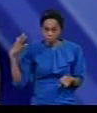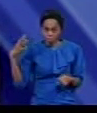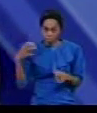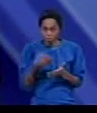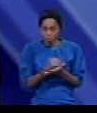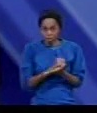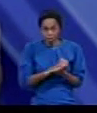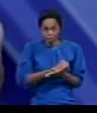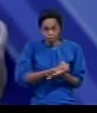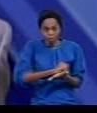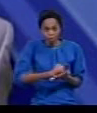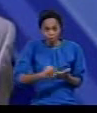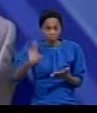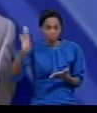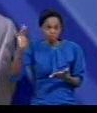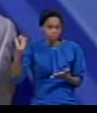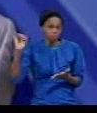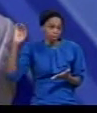sanctified by grace,